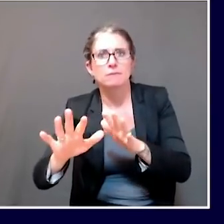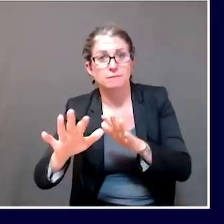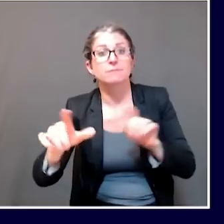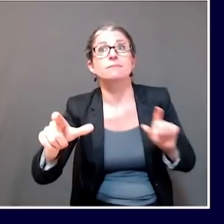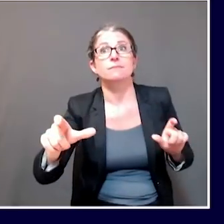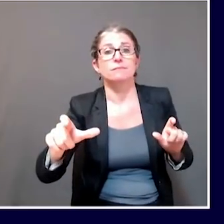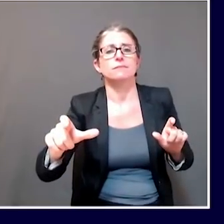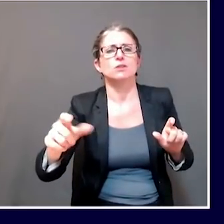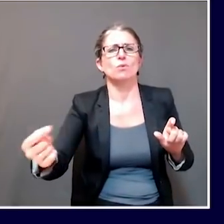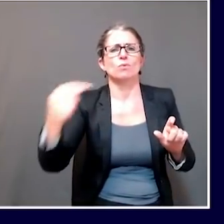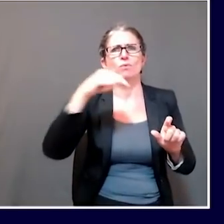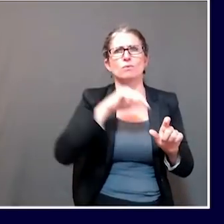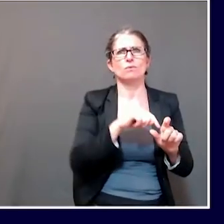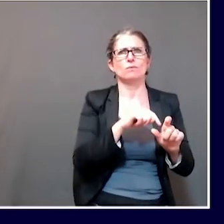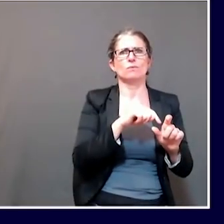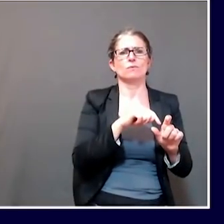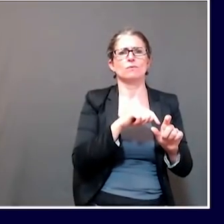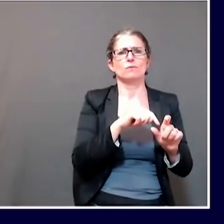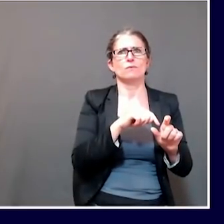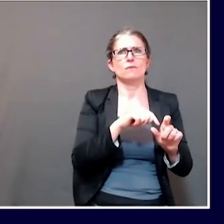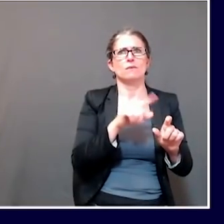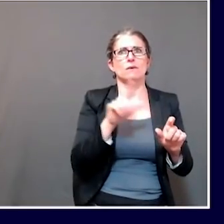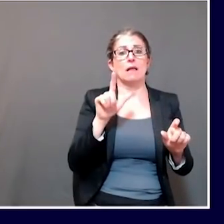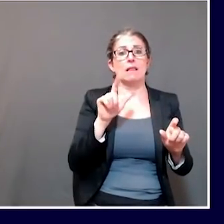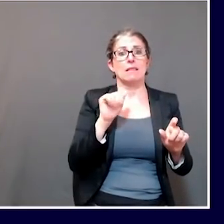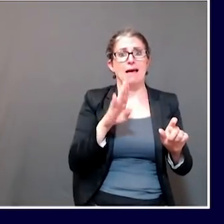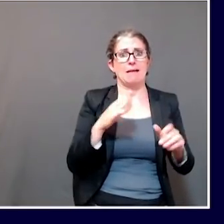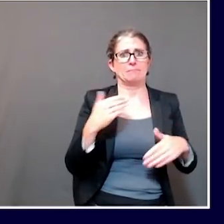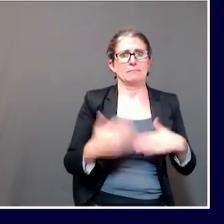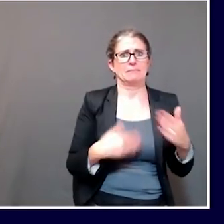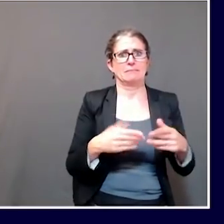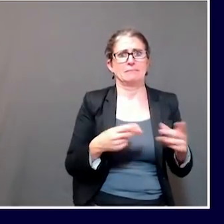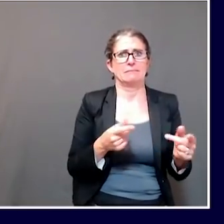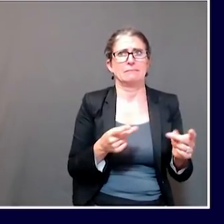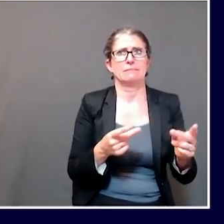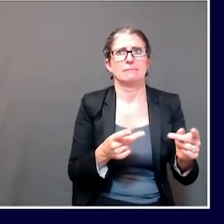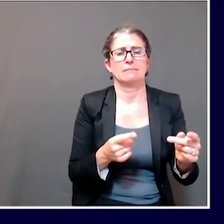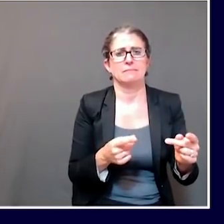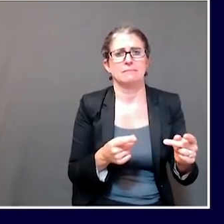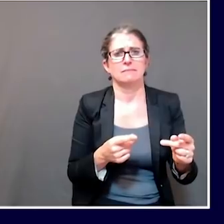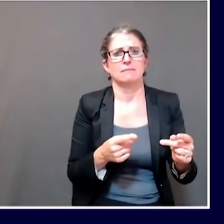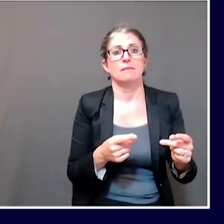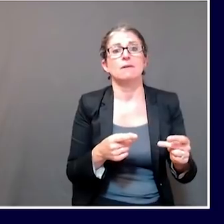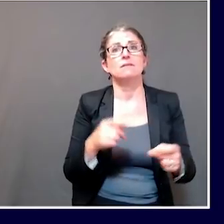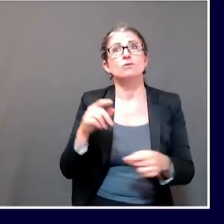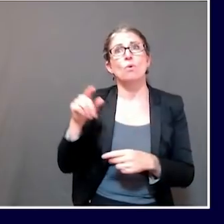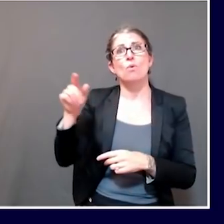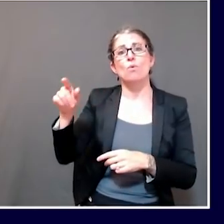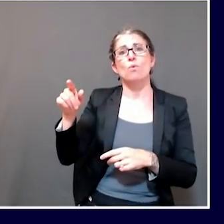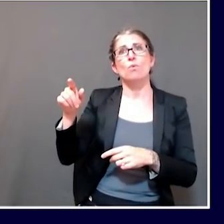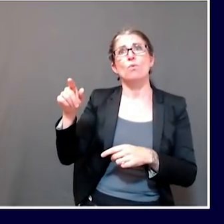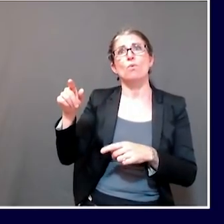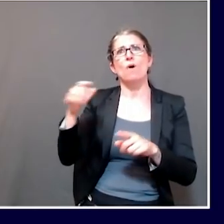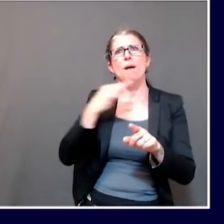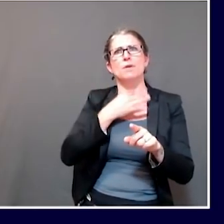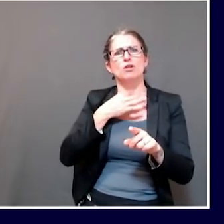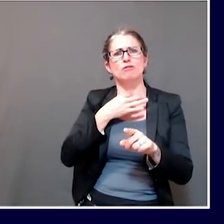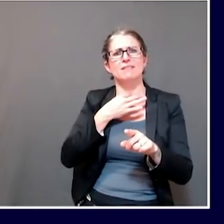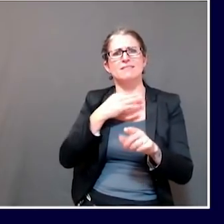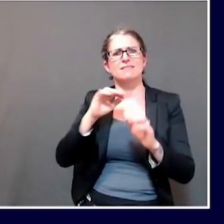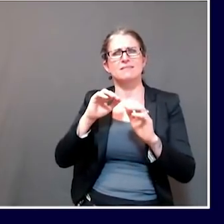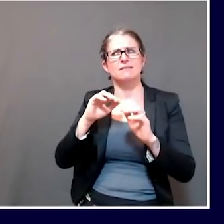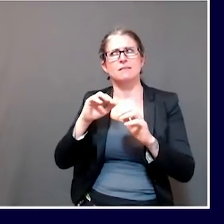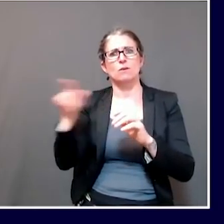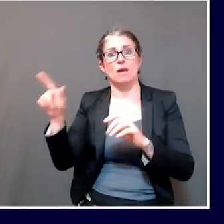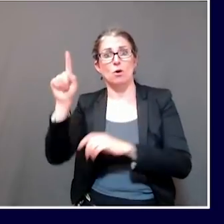there some other way that someone can find that out before they go for their test? The best thing to do is to ask the healthcare